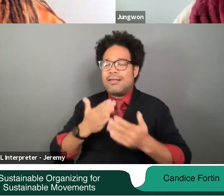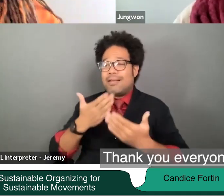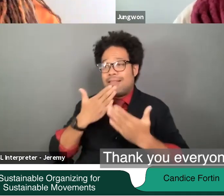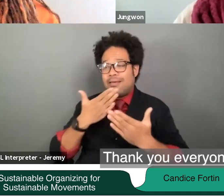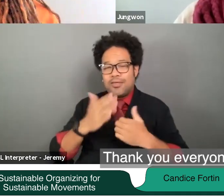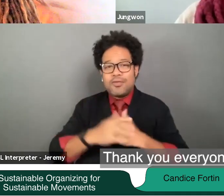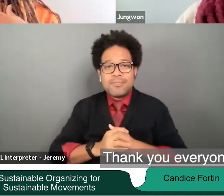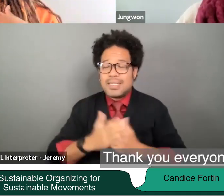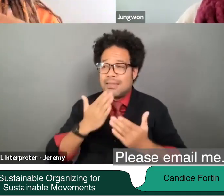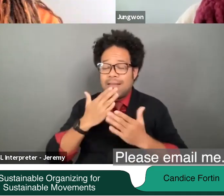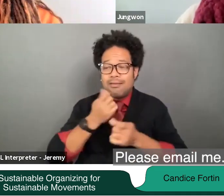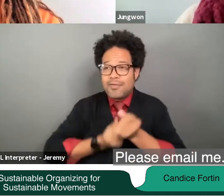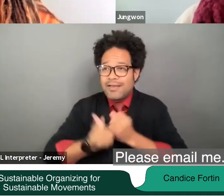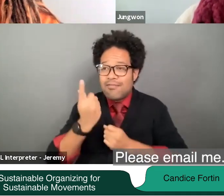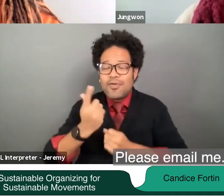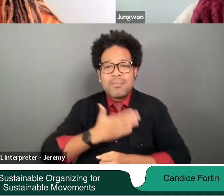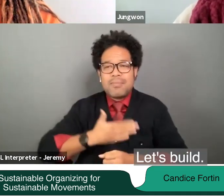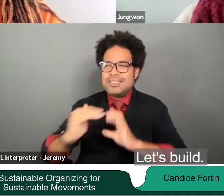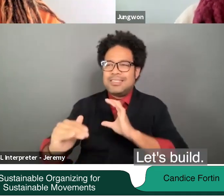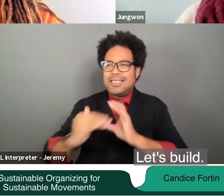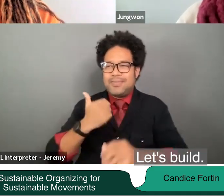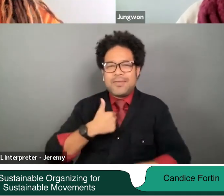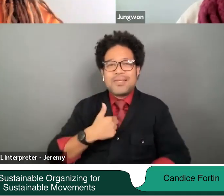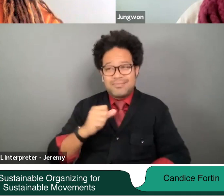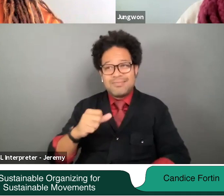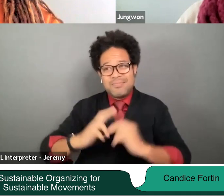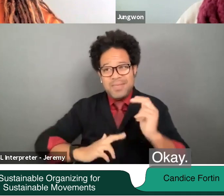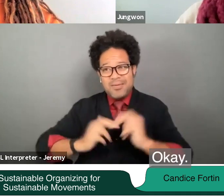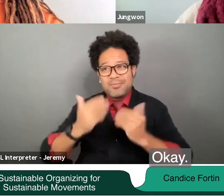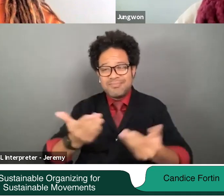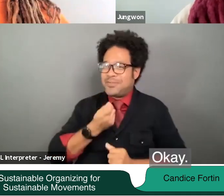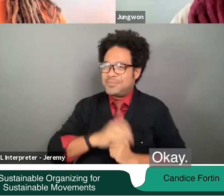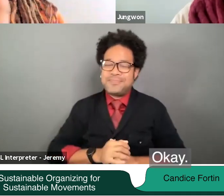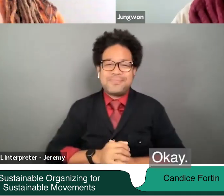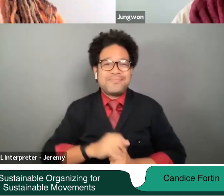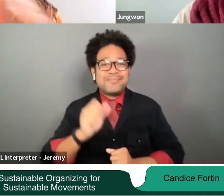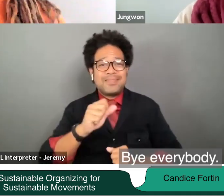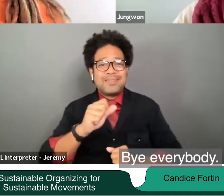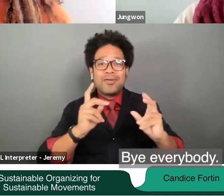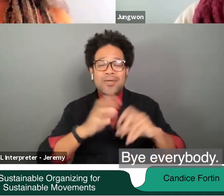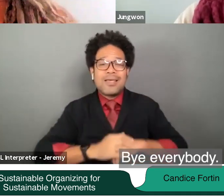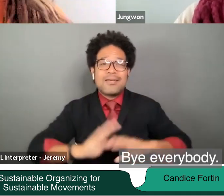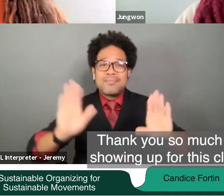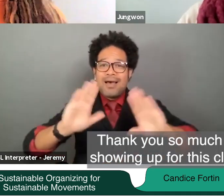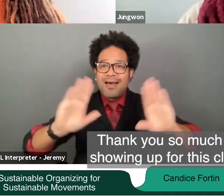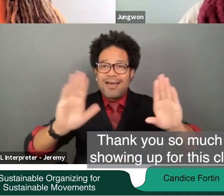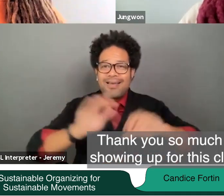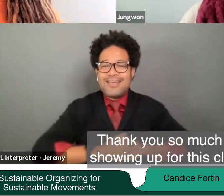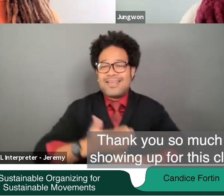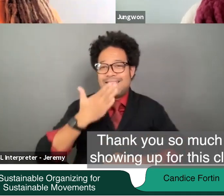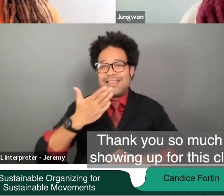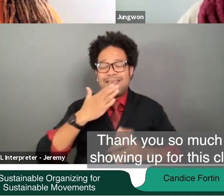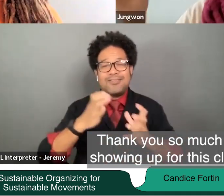Thank Yes. you. Thank you, everyone. Please email me. Let's build. Okay. Okay. Bye, everybody. Thank